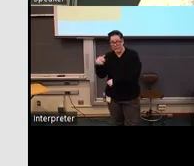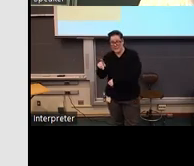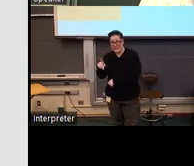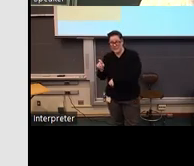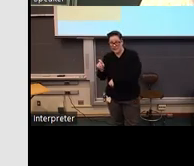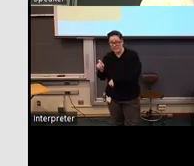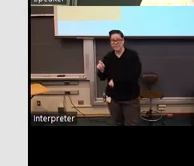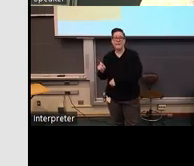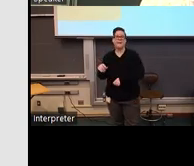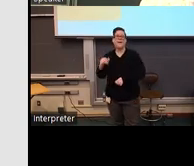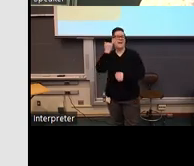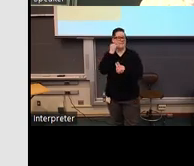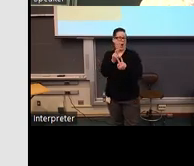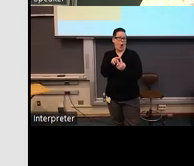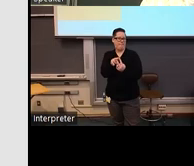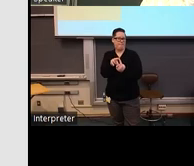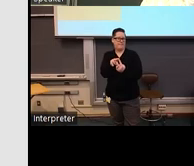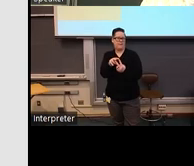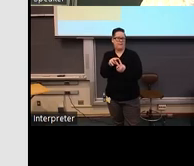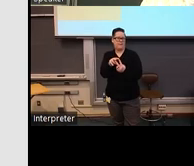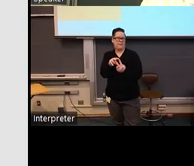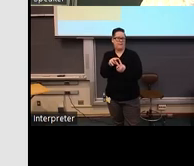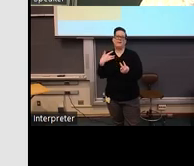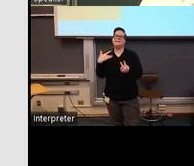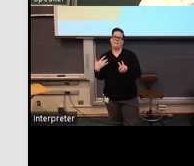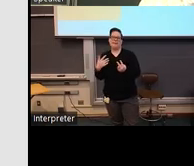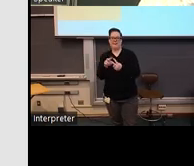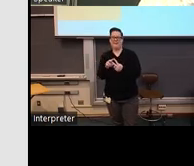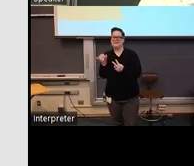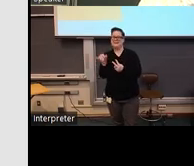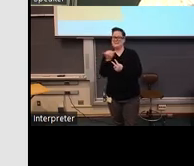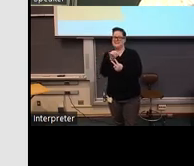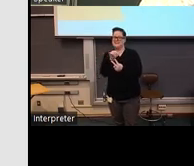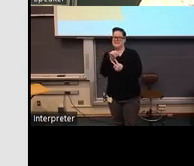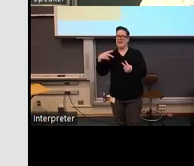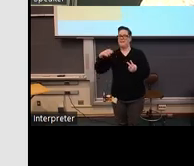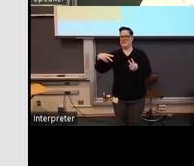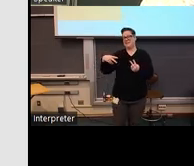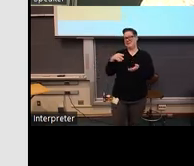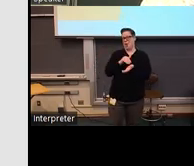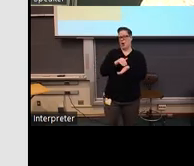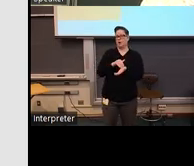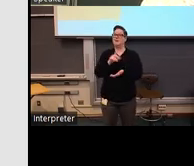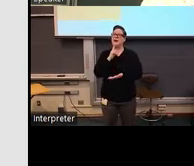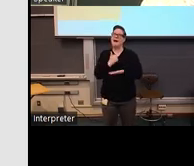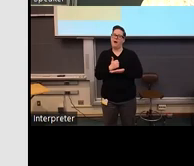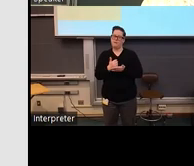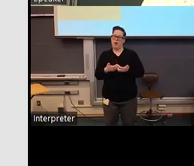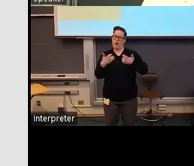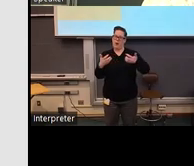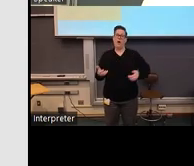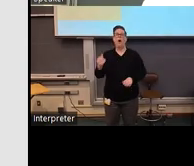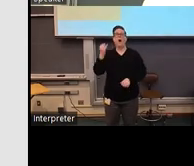If it's a couple, generally they share a primary care physician, and that's super